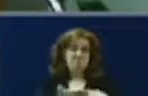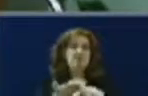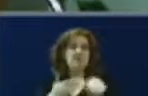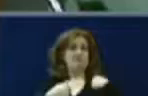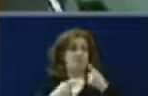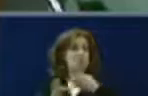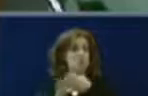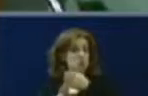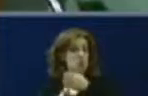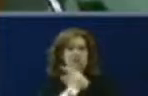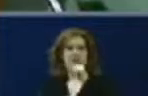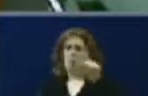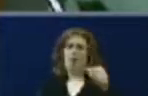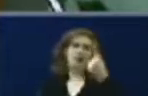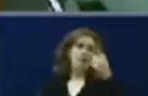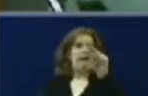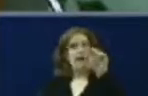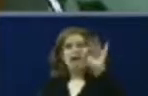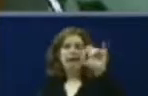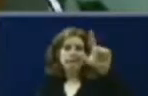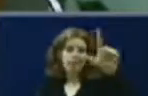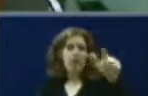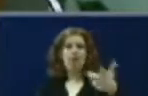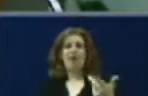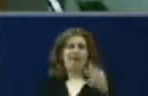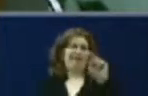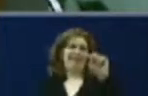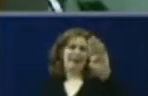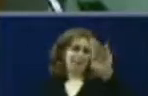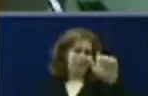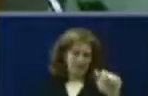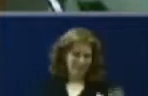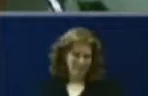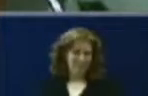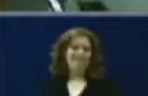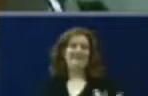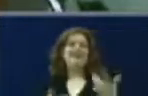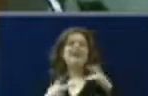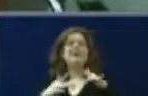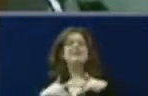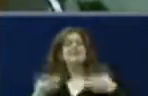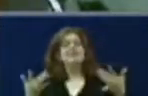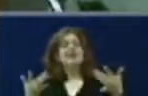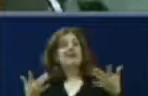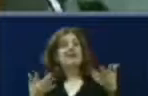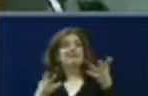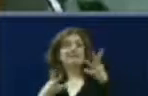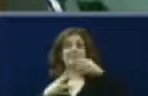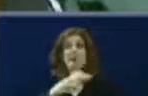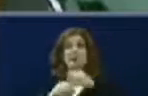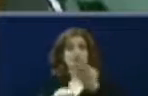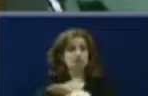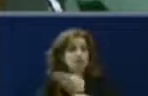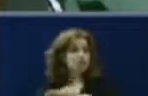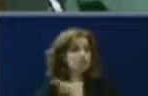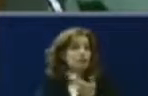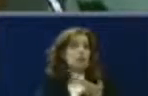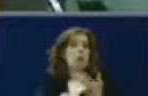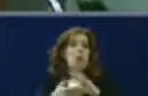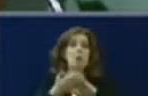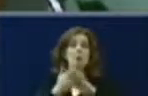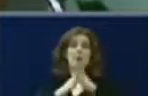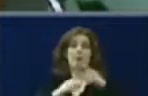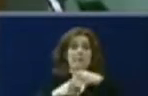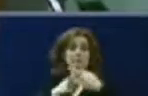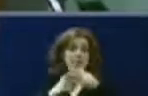directions. It wasn't all about NFL or NBA, and it was about going into construction and being a